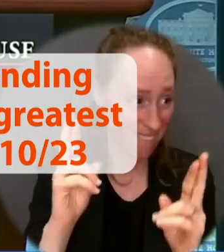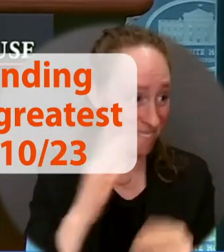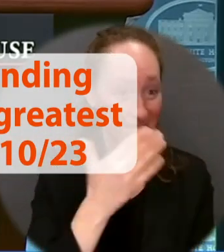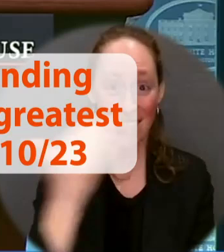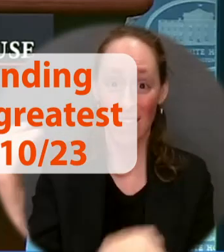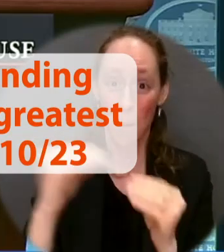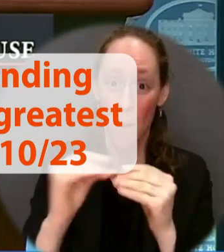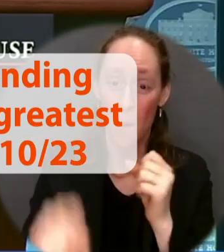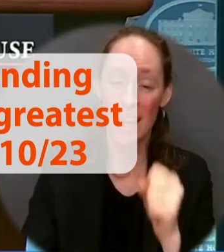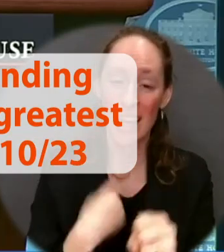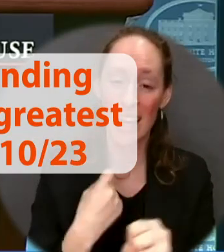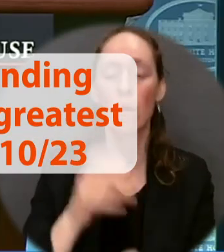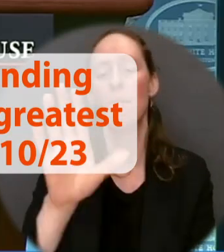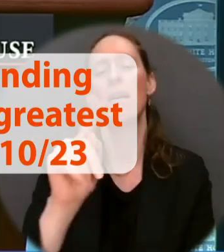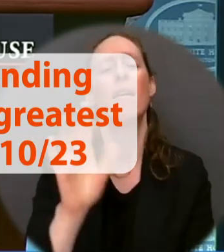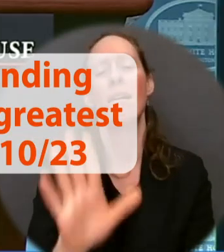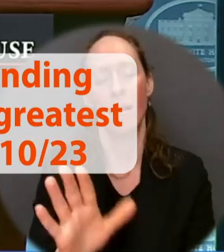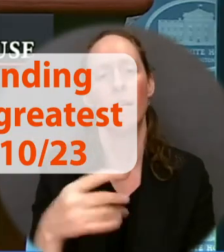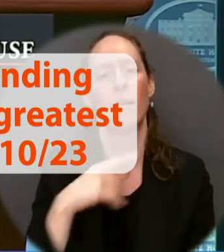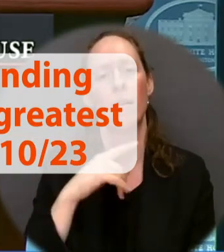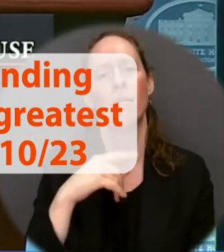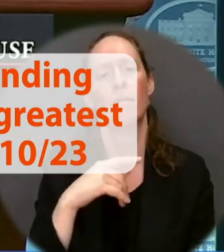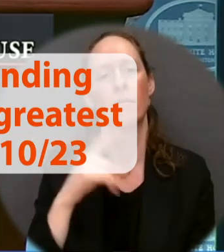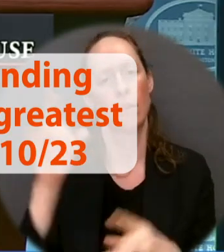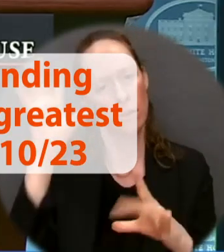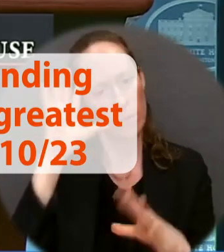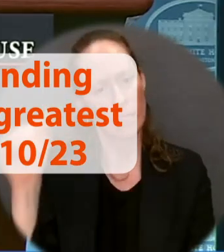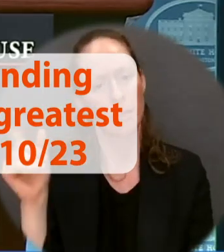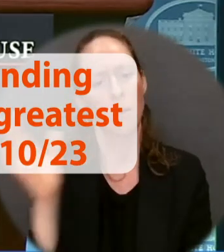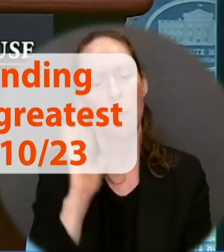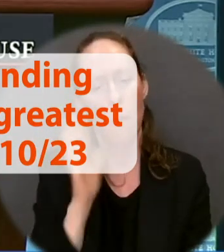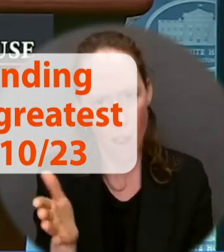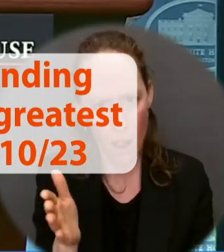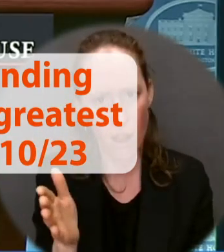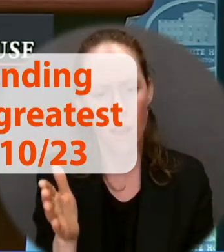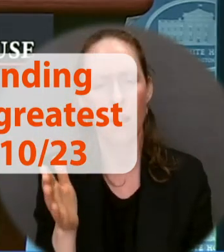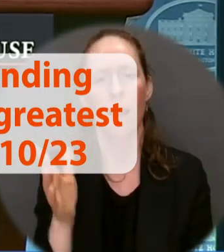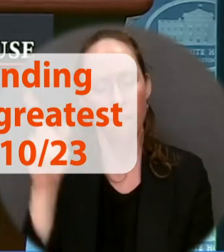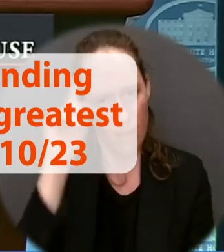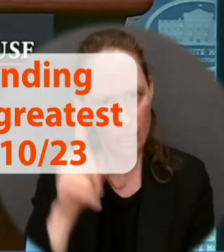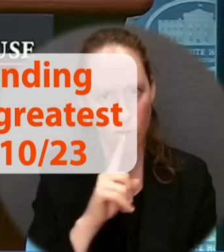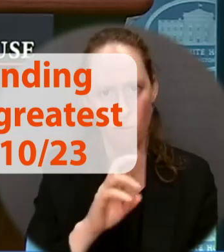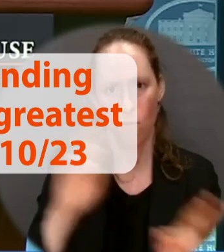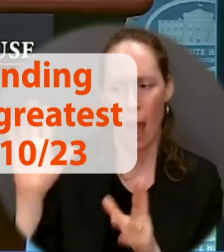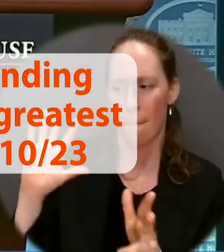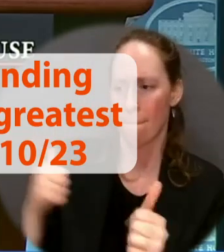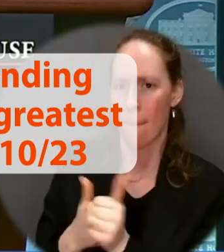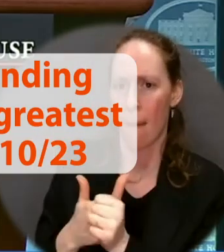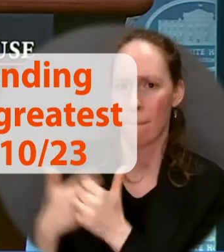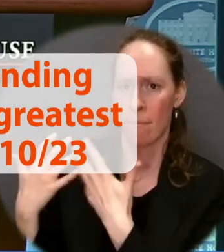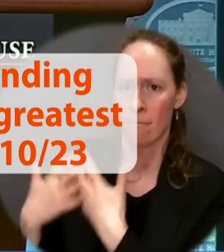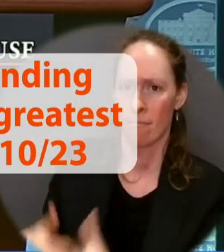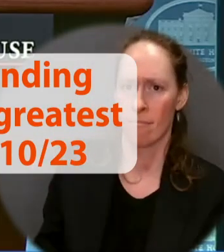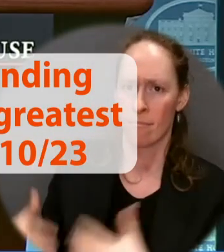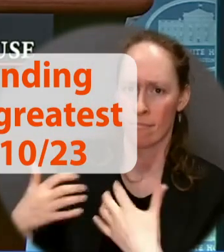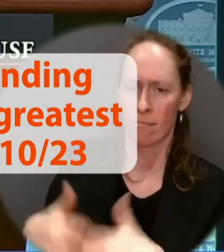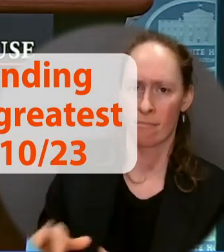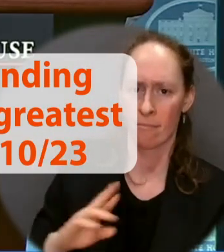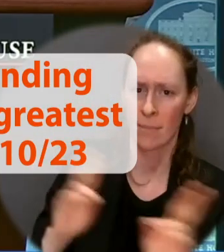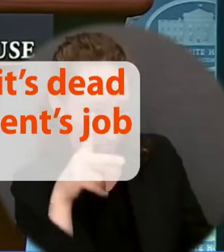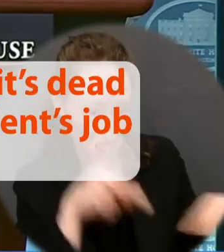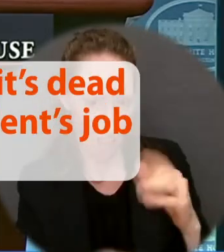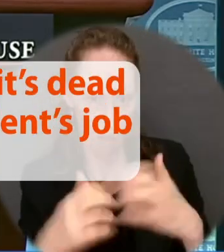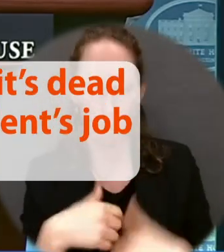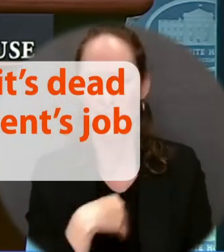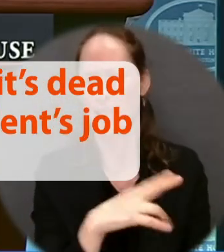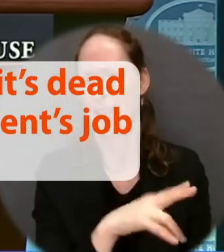But what this president will do is make sure he is a backstop and will stop attacks on the program from people who want to cut